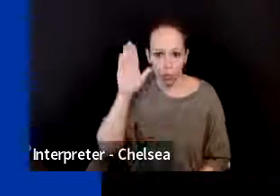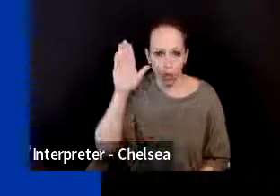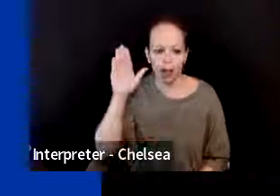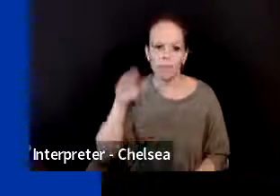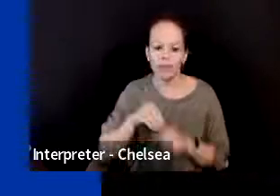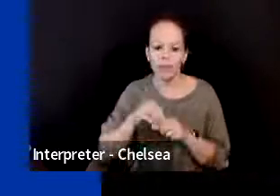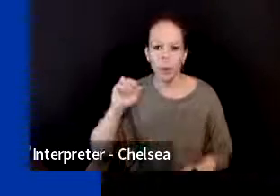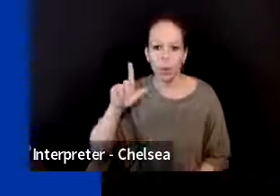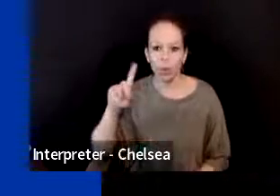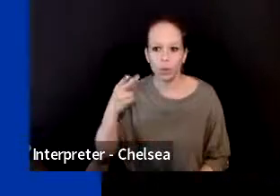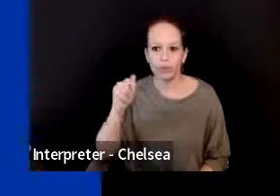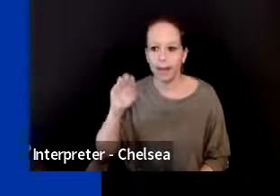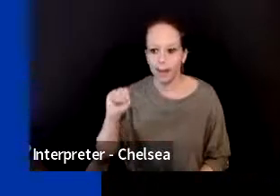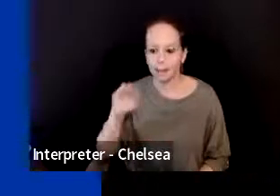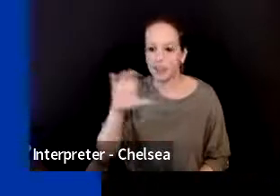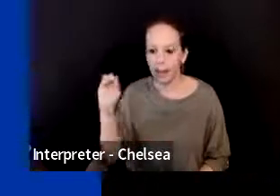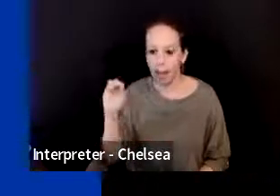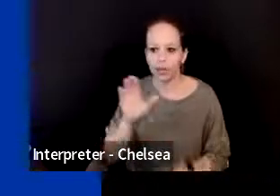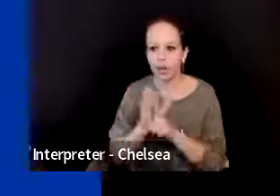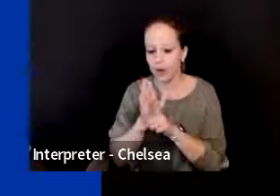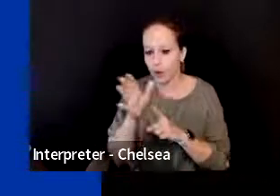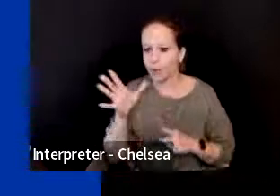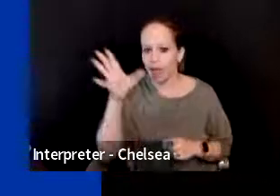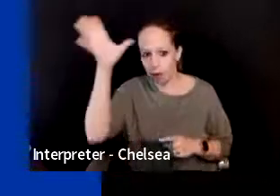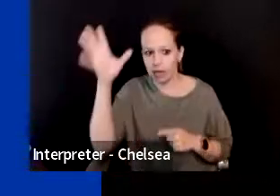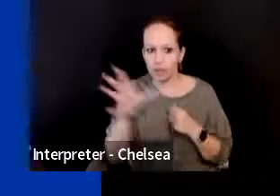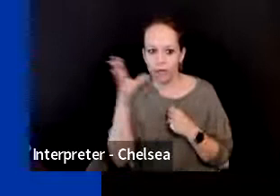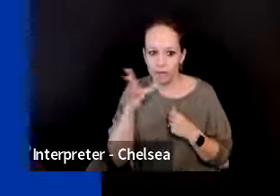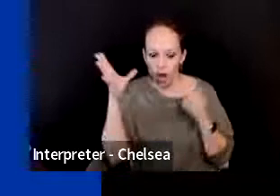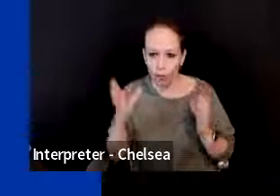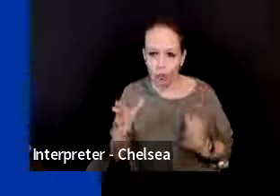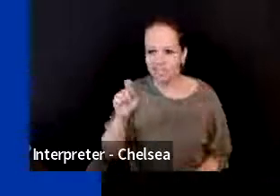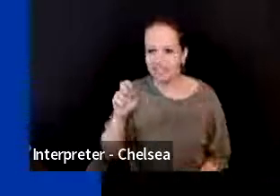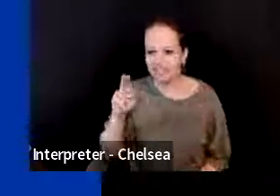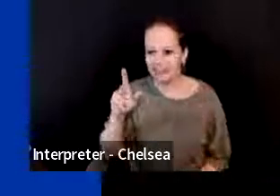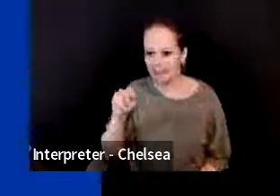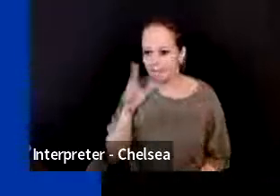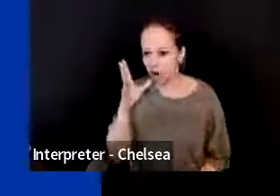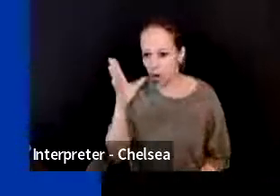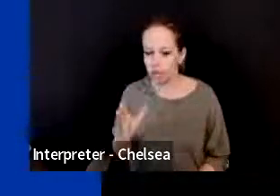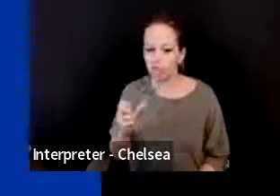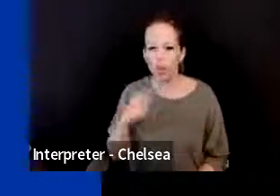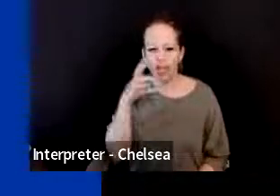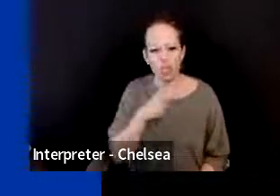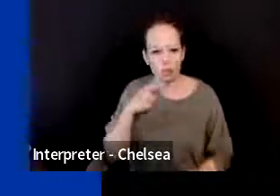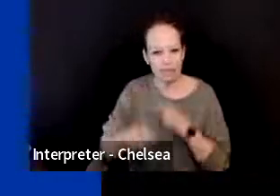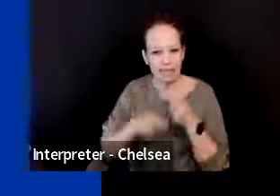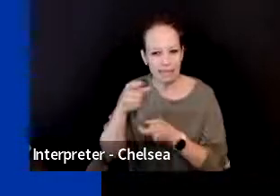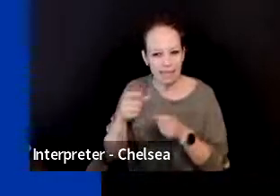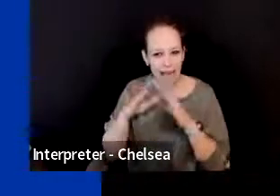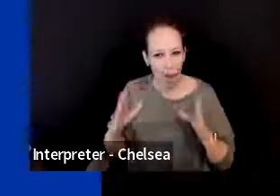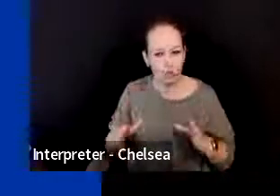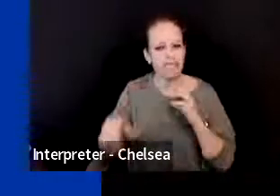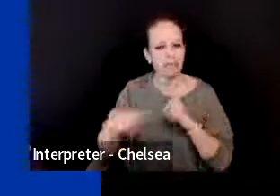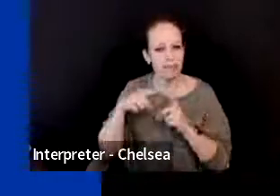Oldham County. Parents were tenant farmers, and I'm going to assume that they were given housing and probably paid cash. So